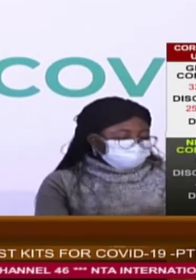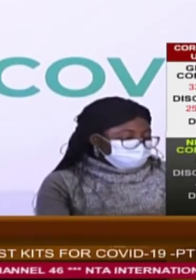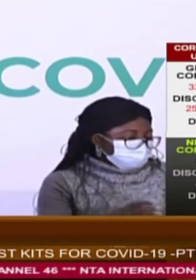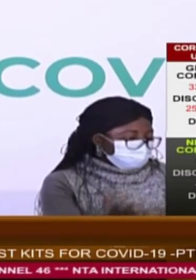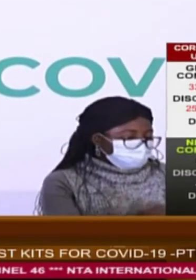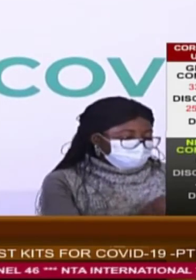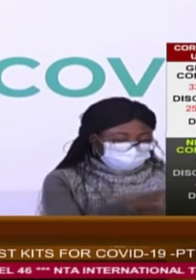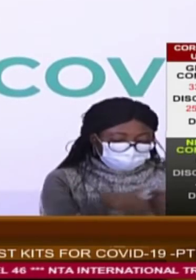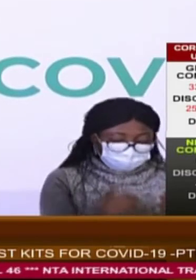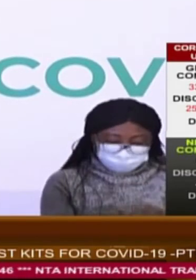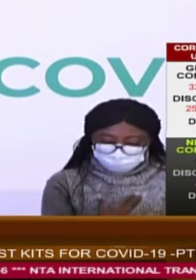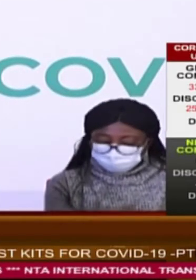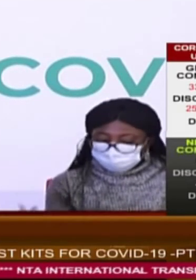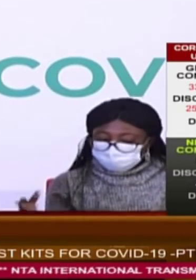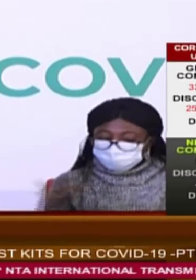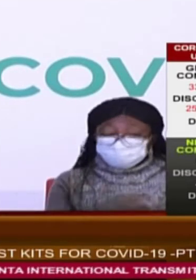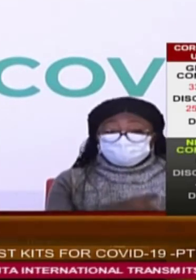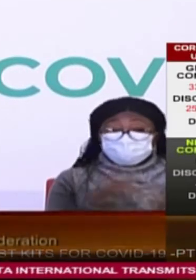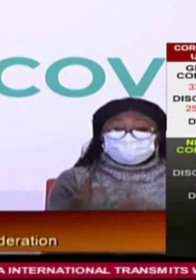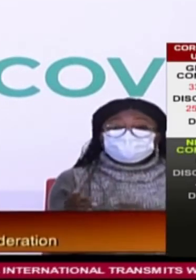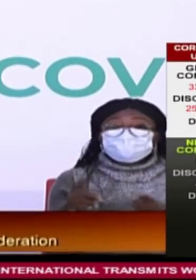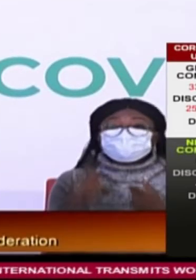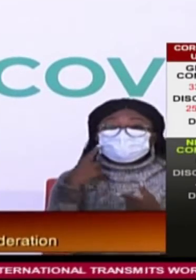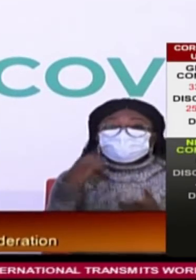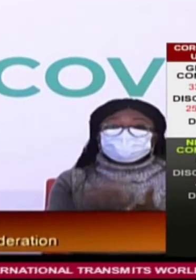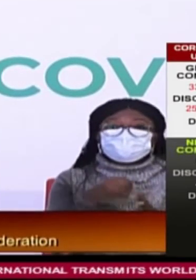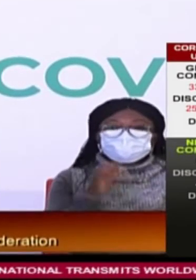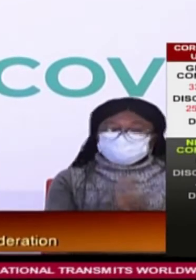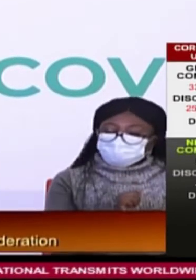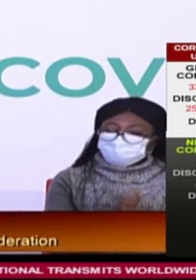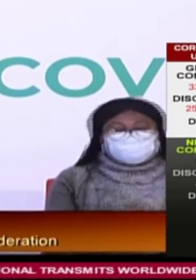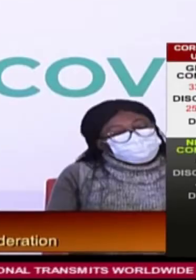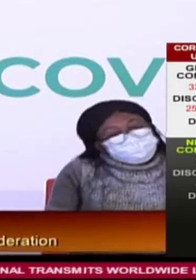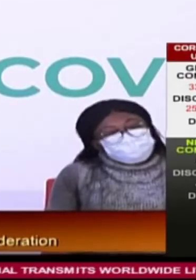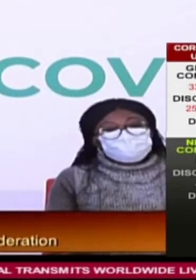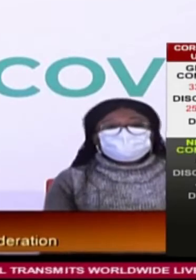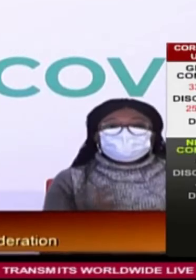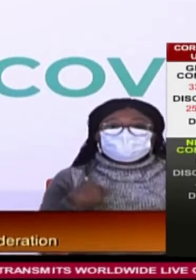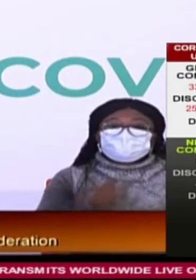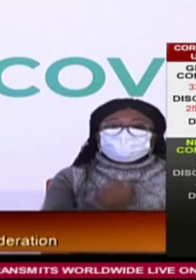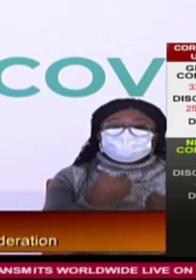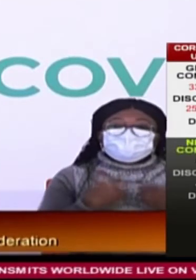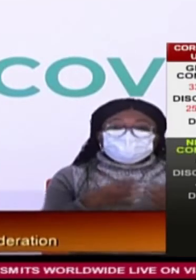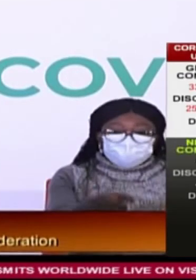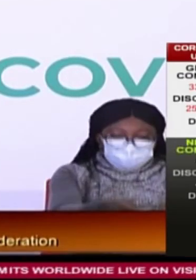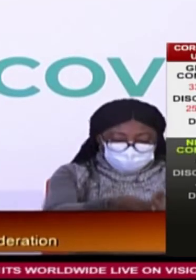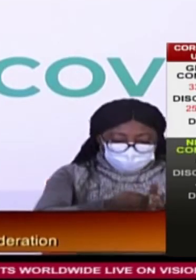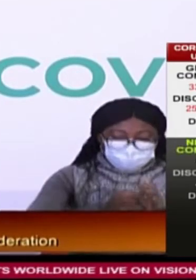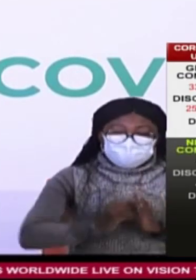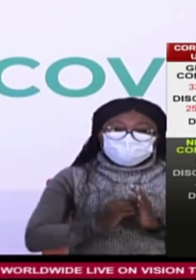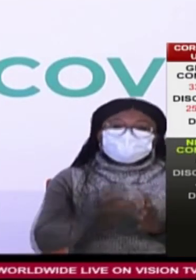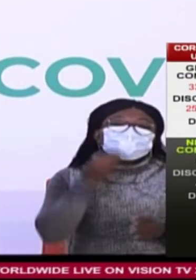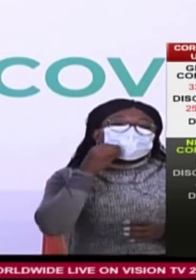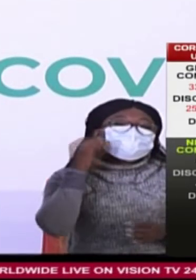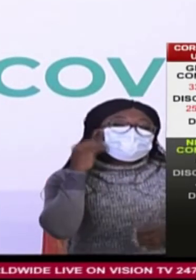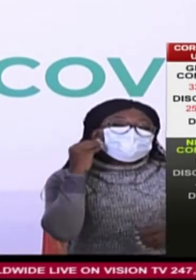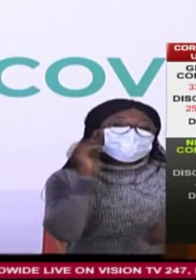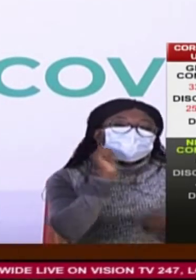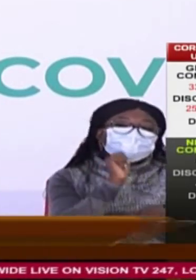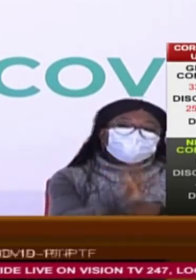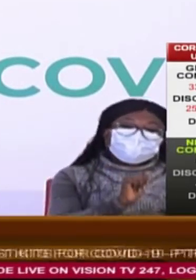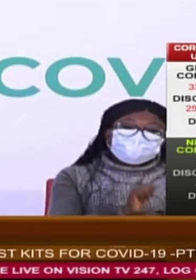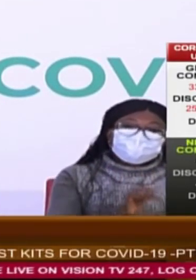the components and it goes through the validation process, we will have our own homegrown